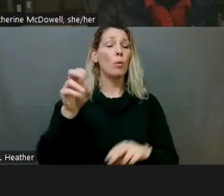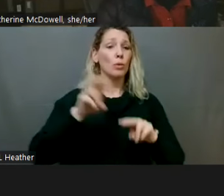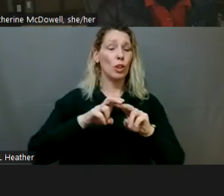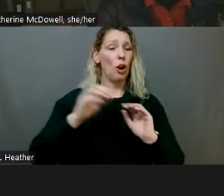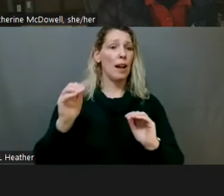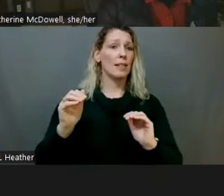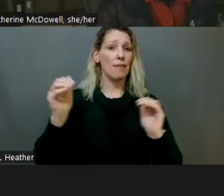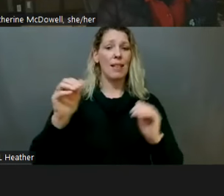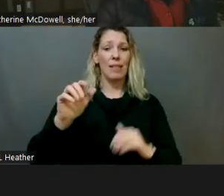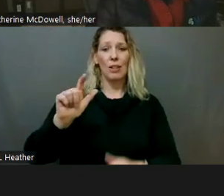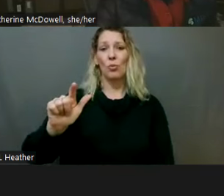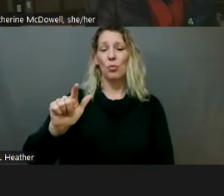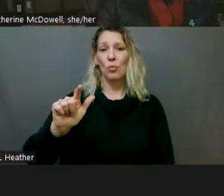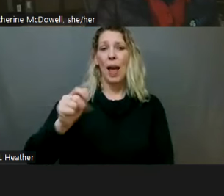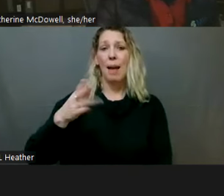April 27th.